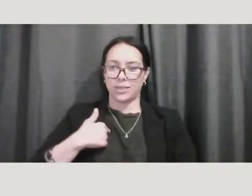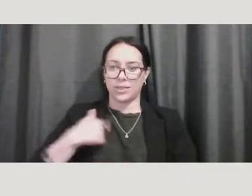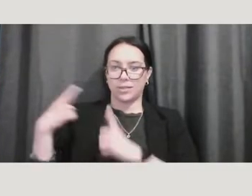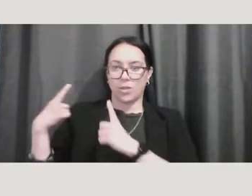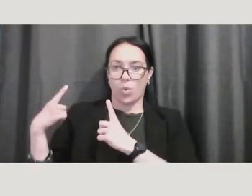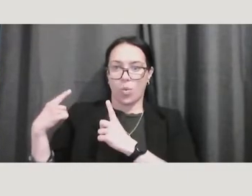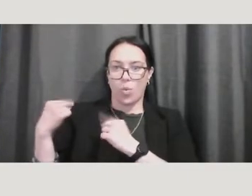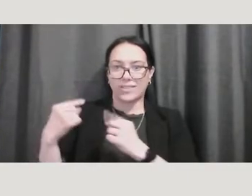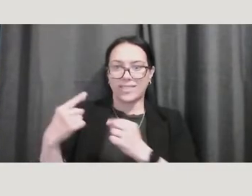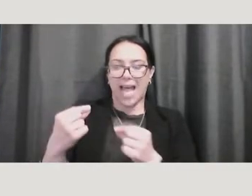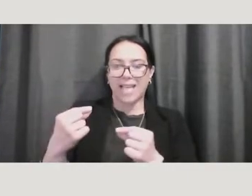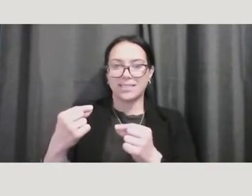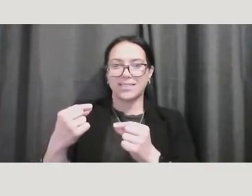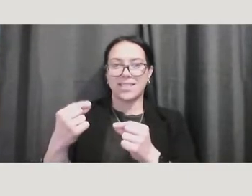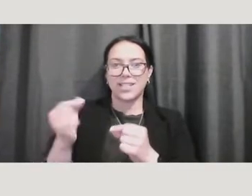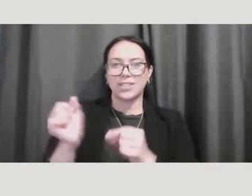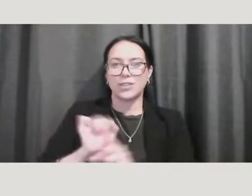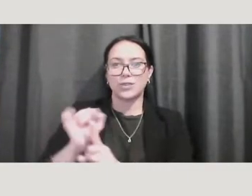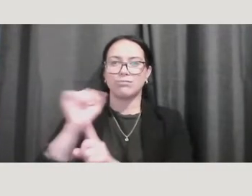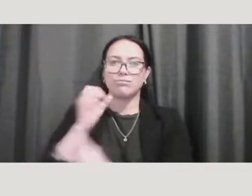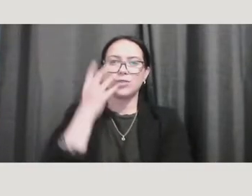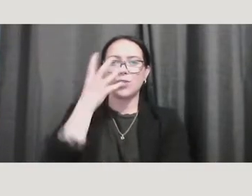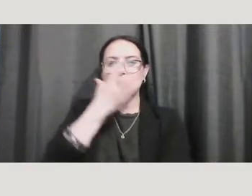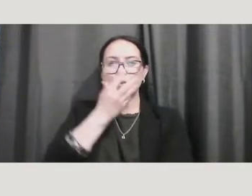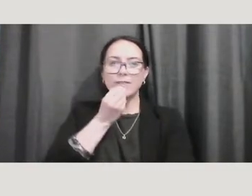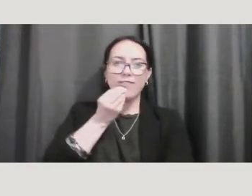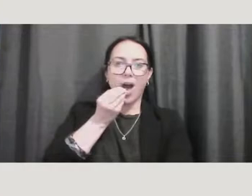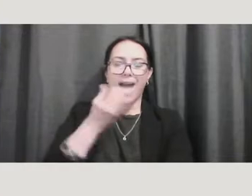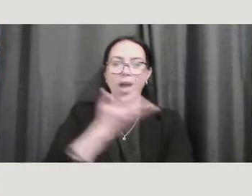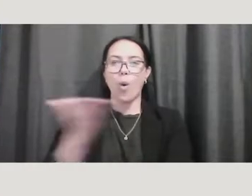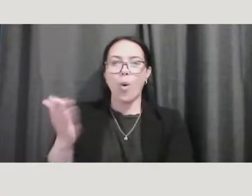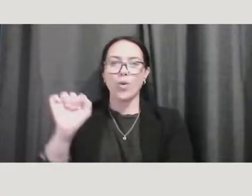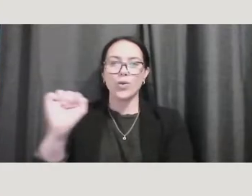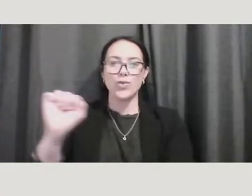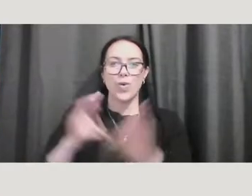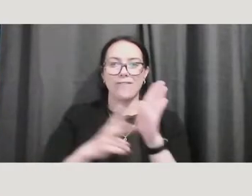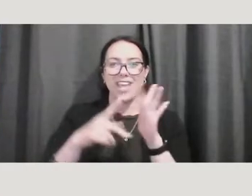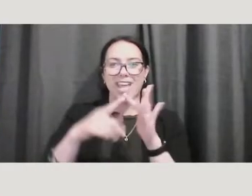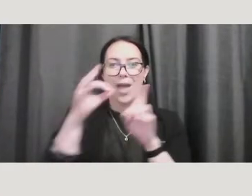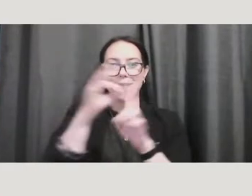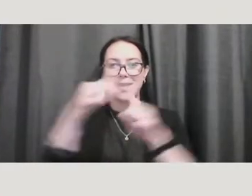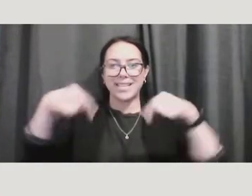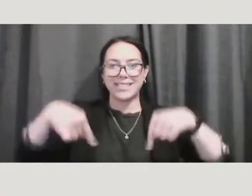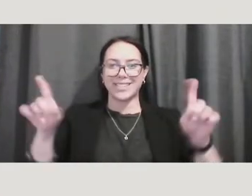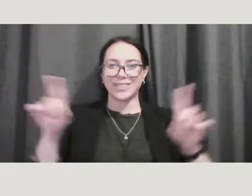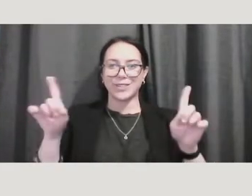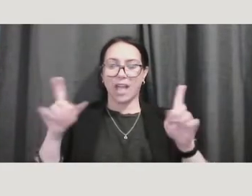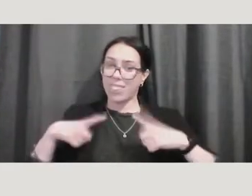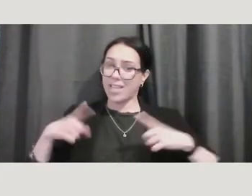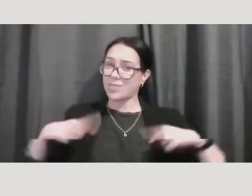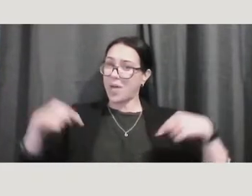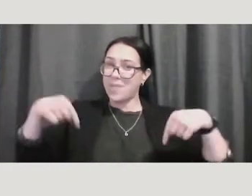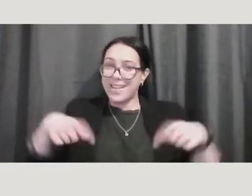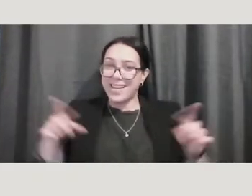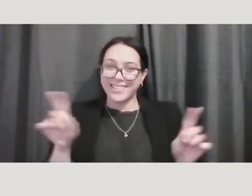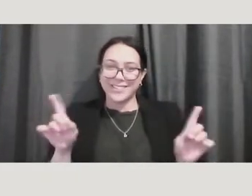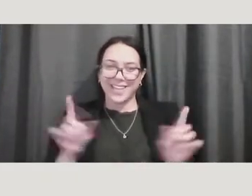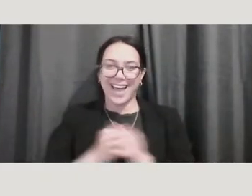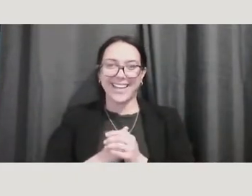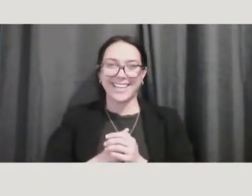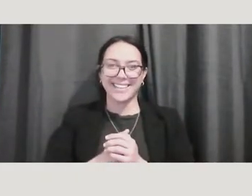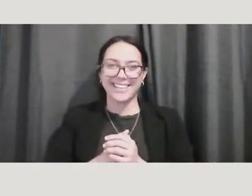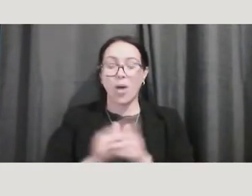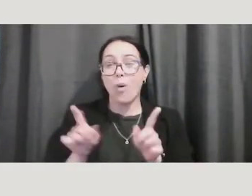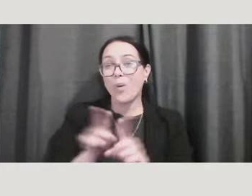to beautify all your VIPs here today so that is why I am here today also